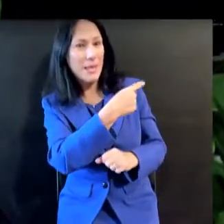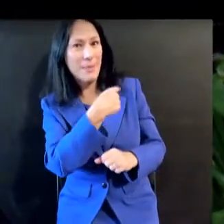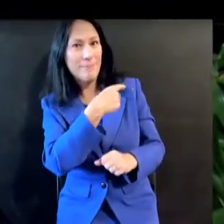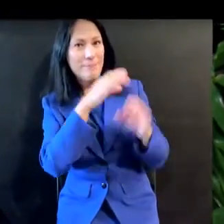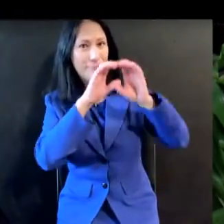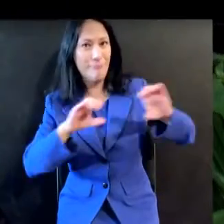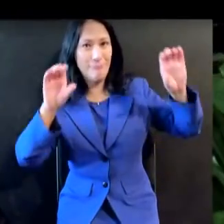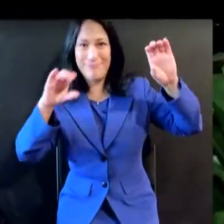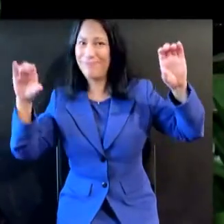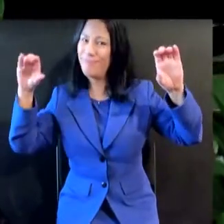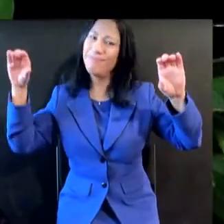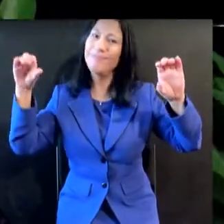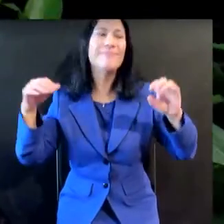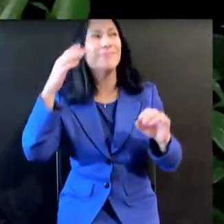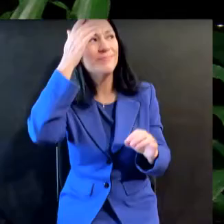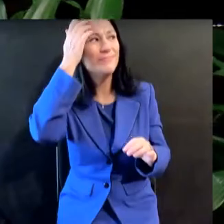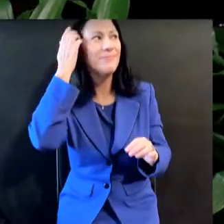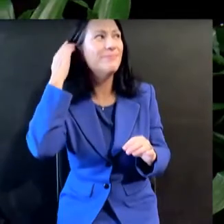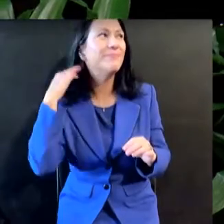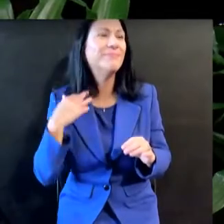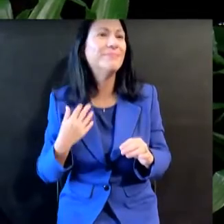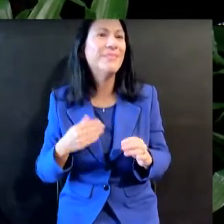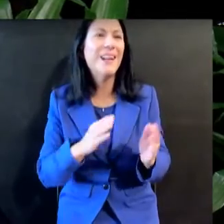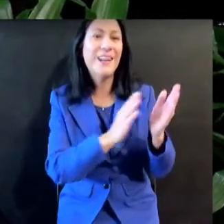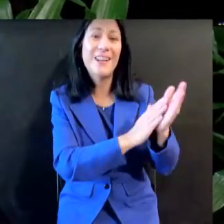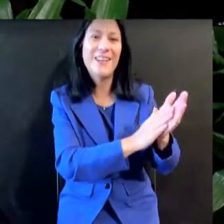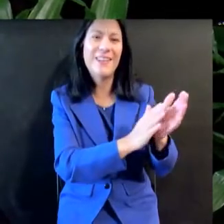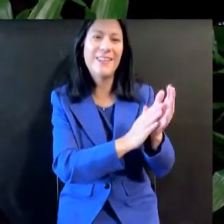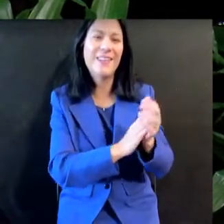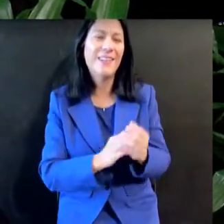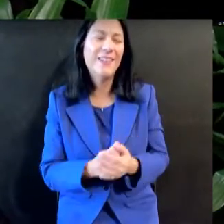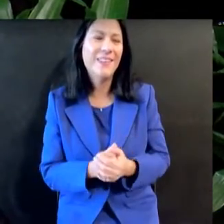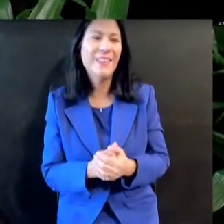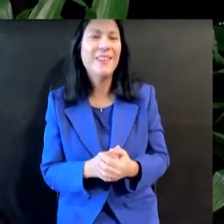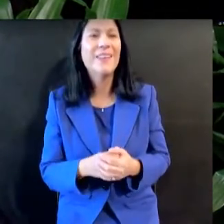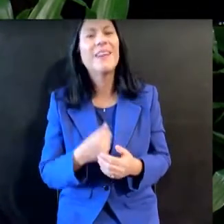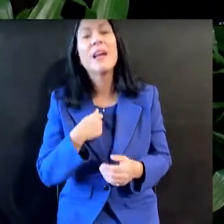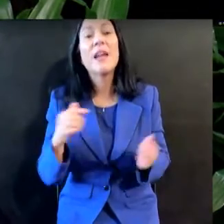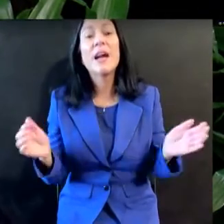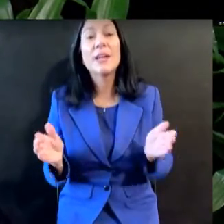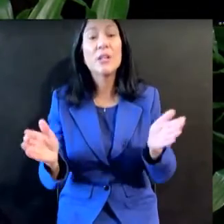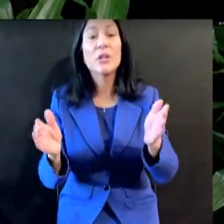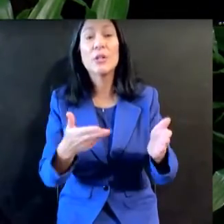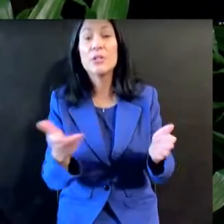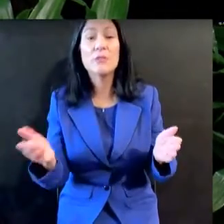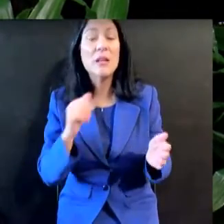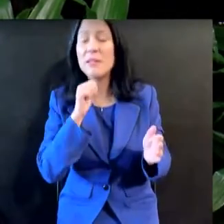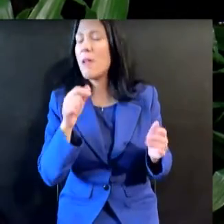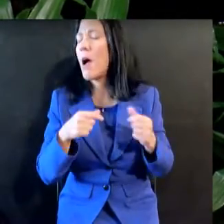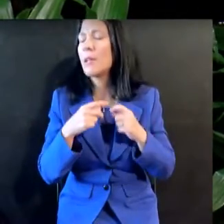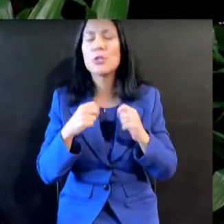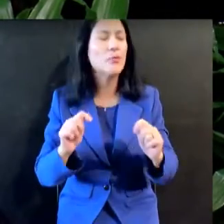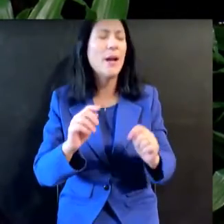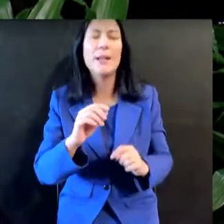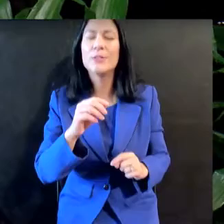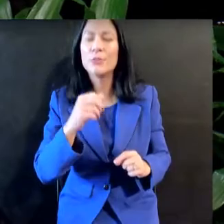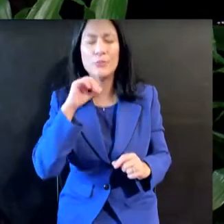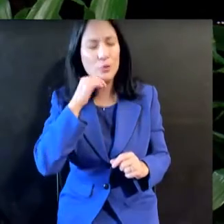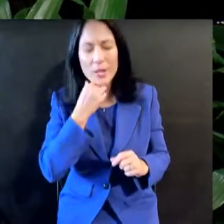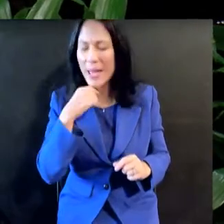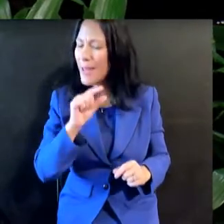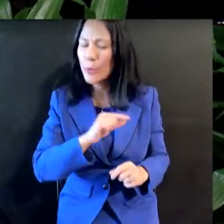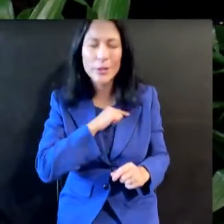Maybe more of you look like this, right? And I want to encourage you. I'm not trying to shame or guilt anybody who's already packed Christmas